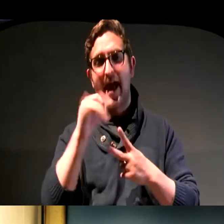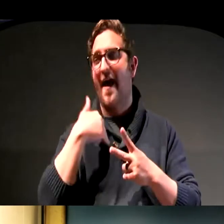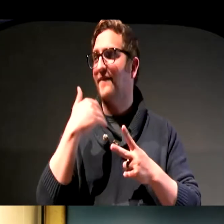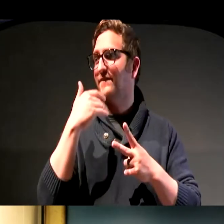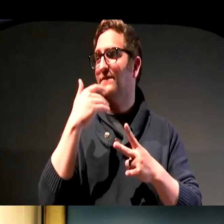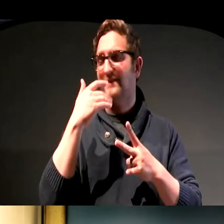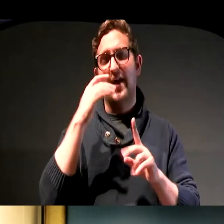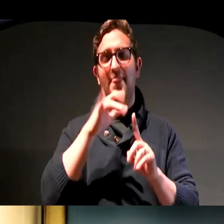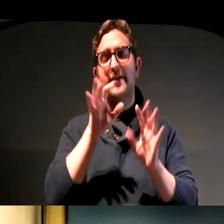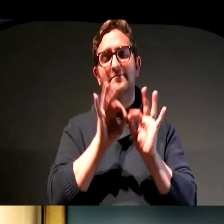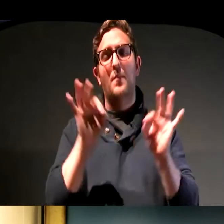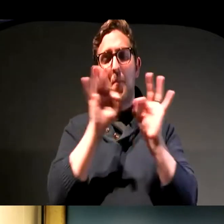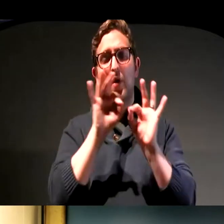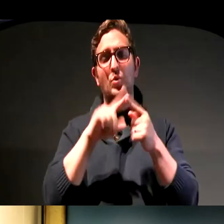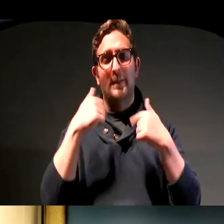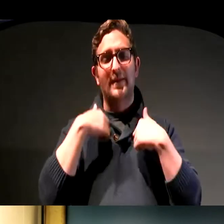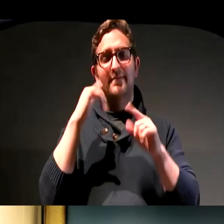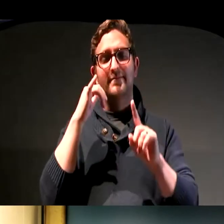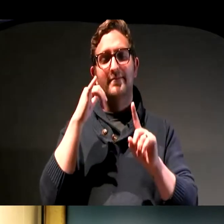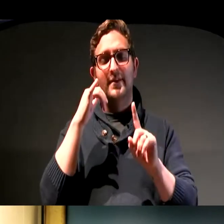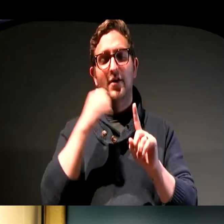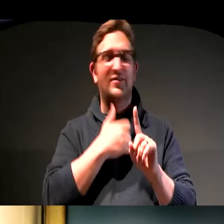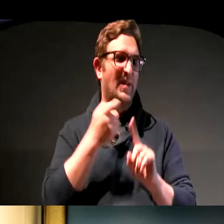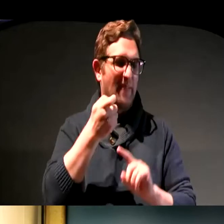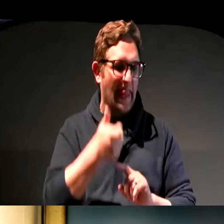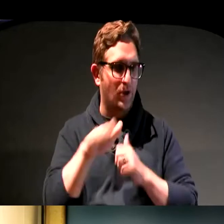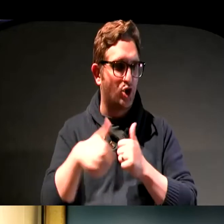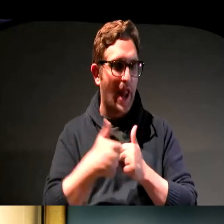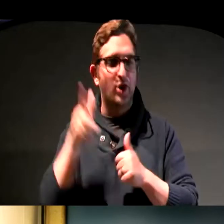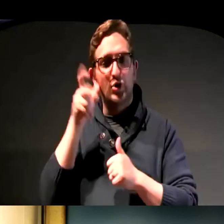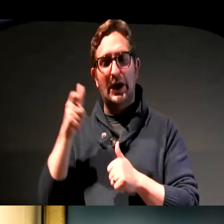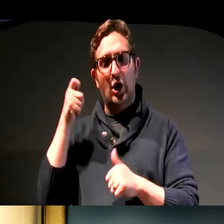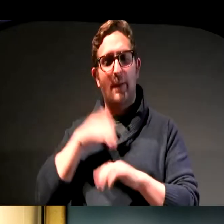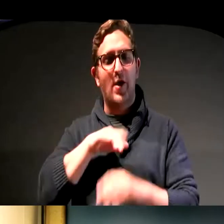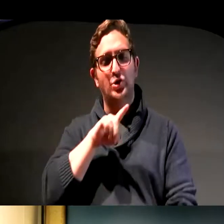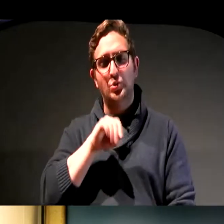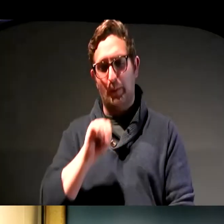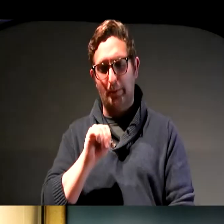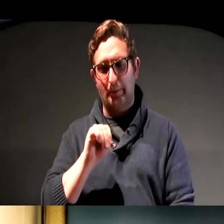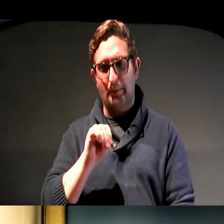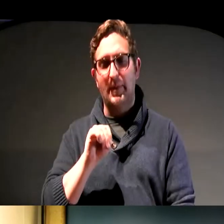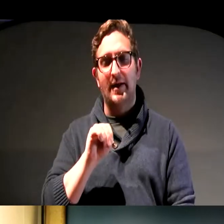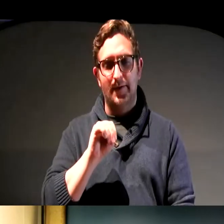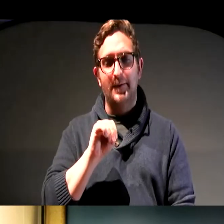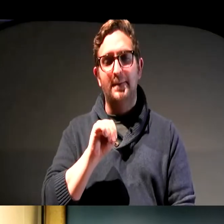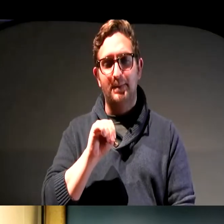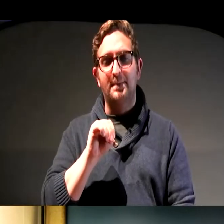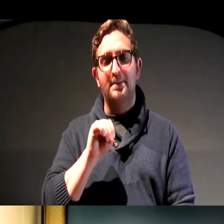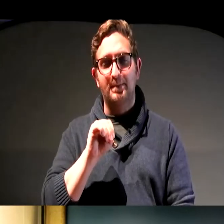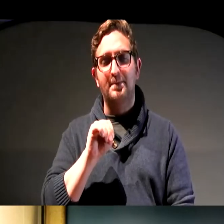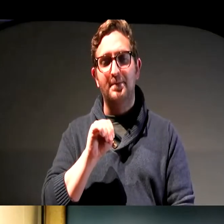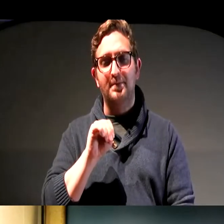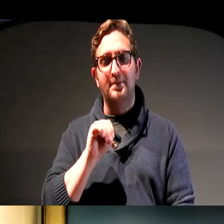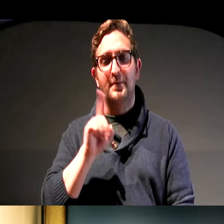something that's really important to me because it actually is how I now have my current job. Wonderful. Thank you both. We're going to start with a